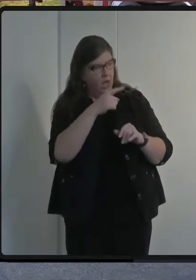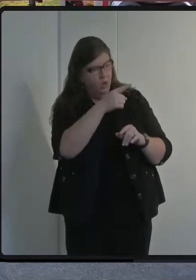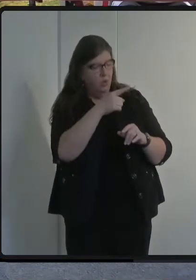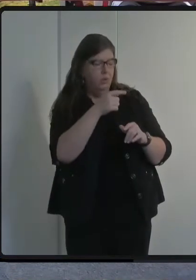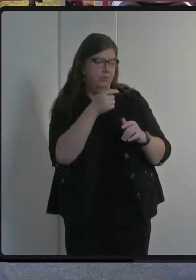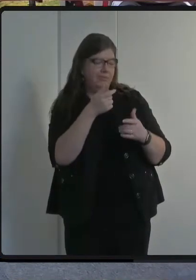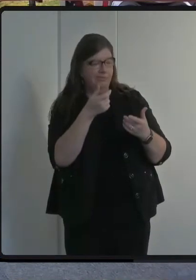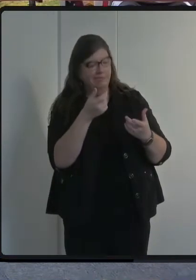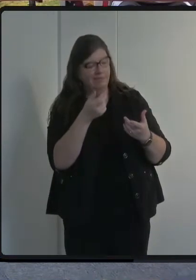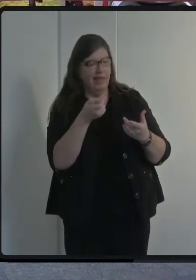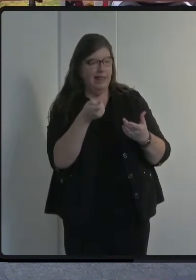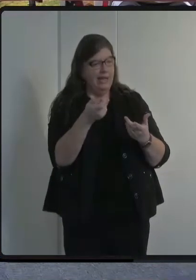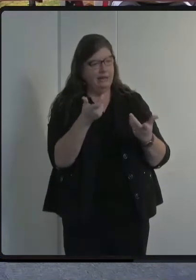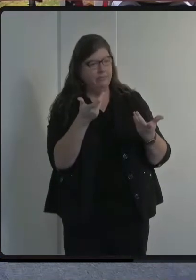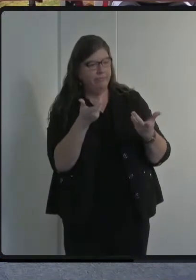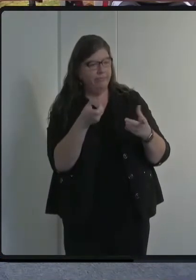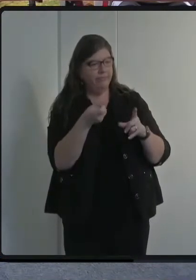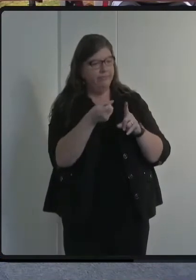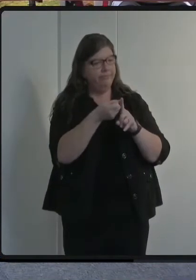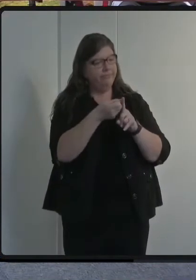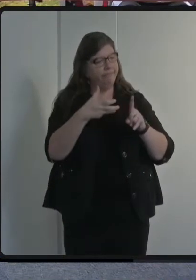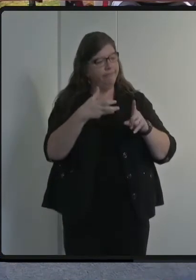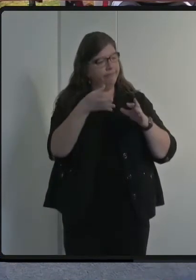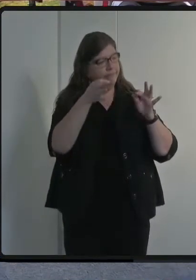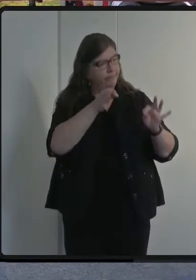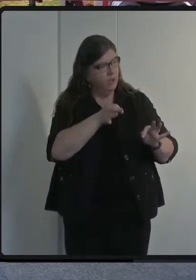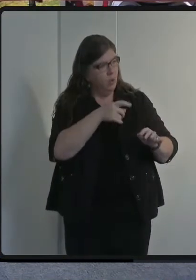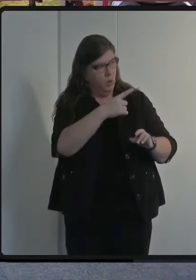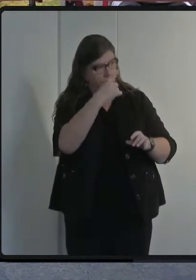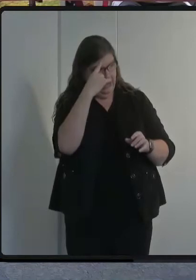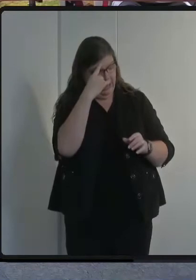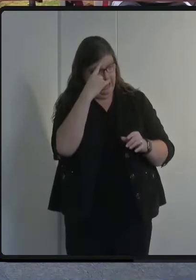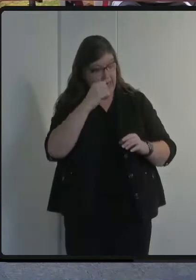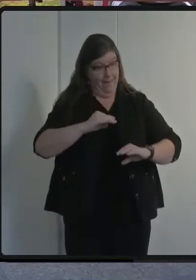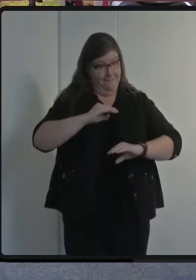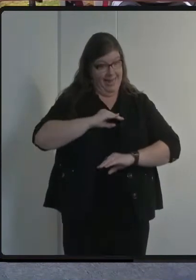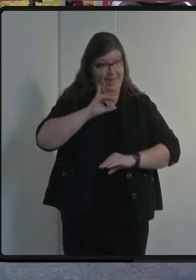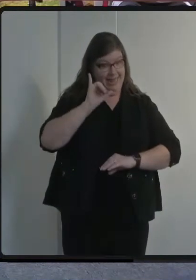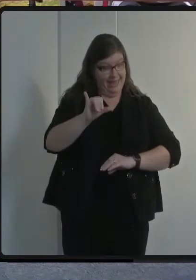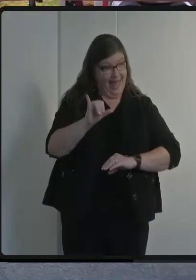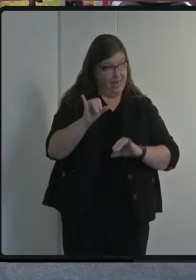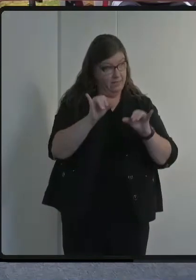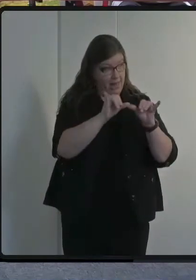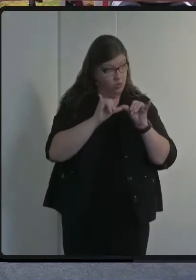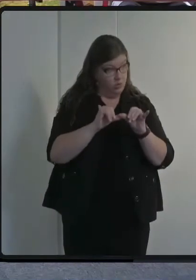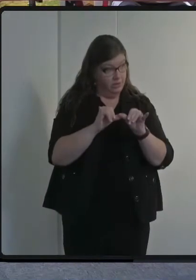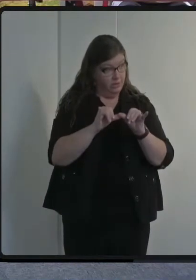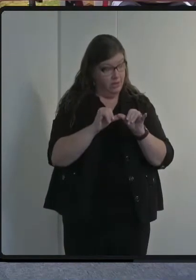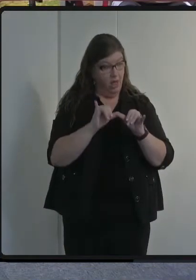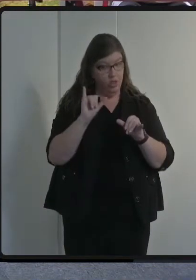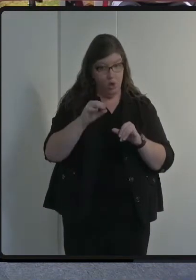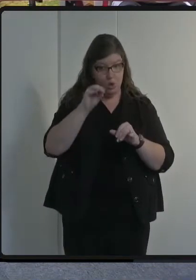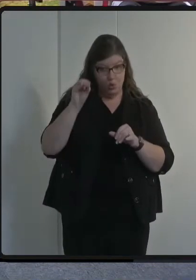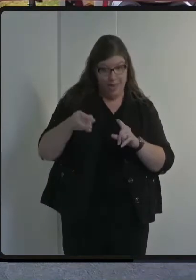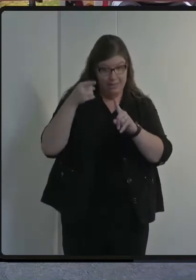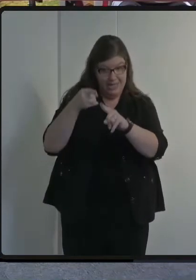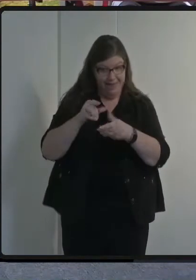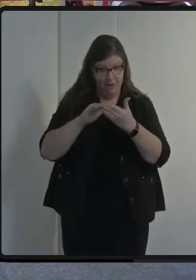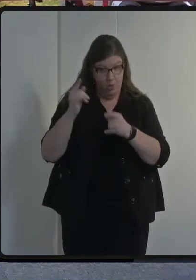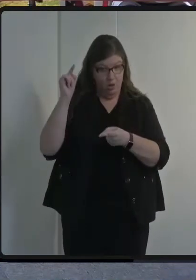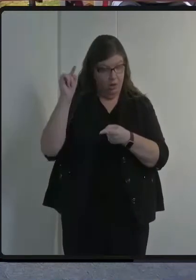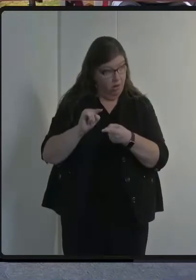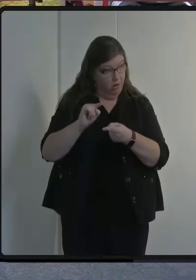little kind of context as to how you think meeting this metric and having to lower those rates in those specific communities